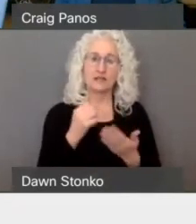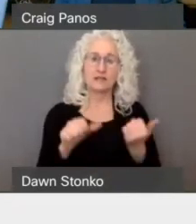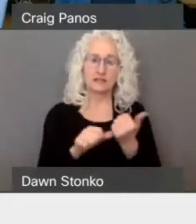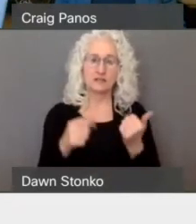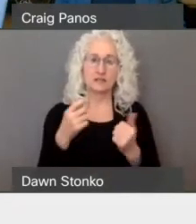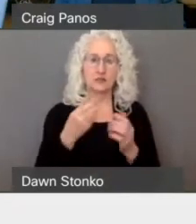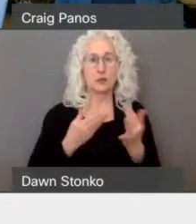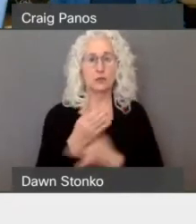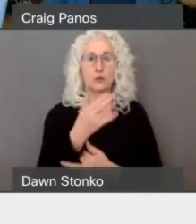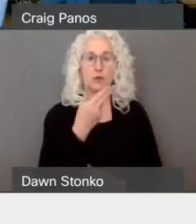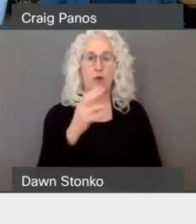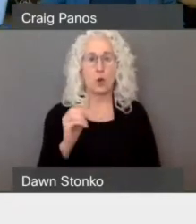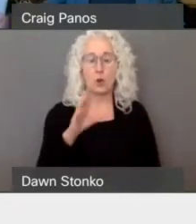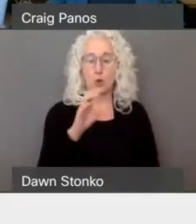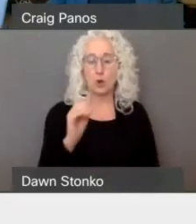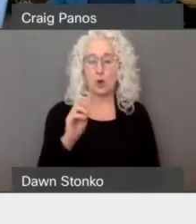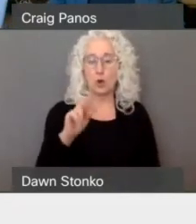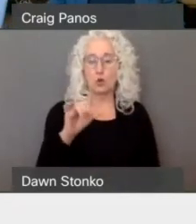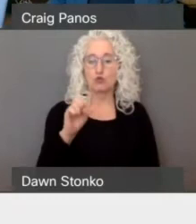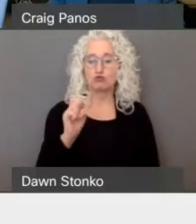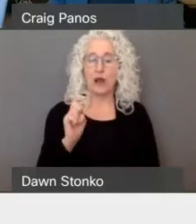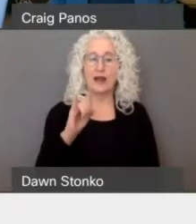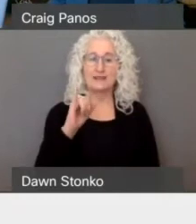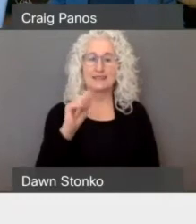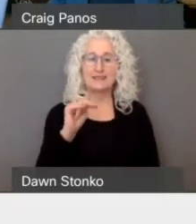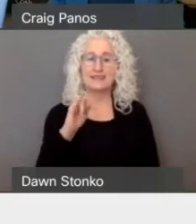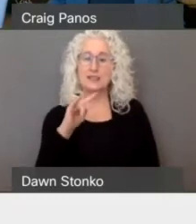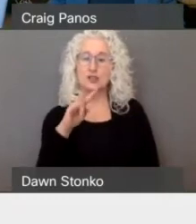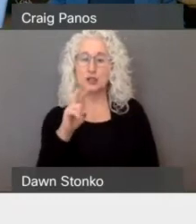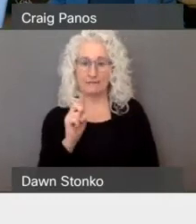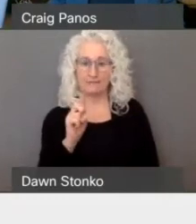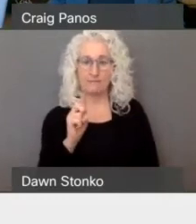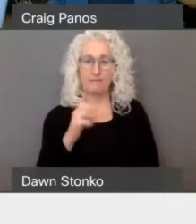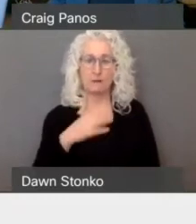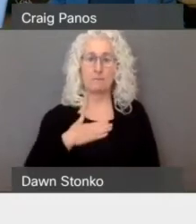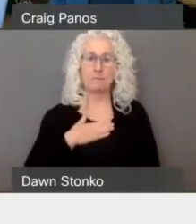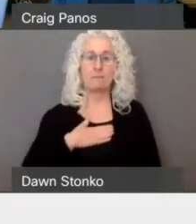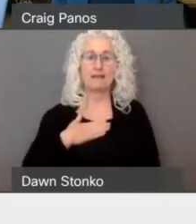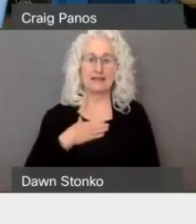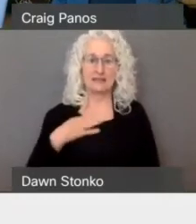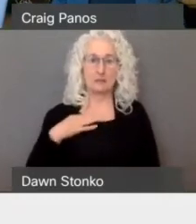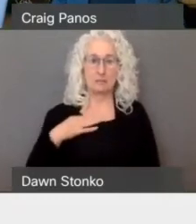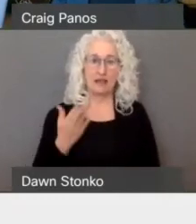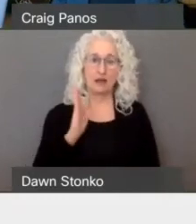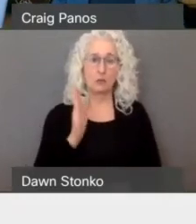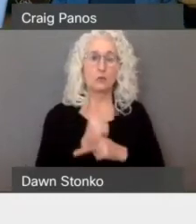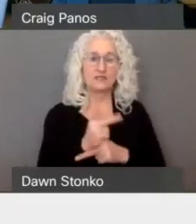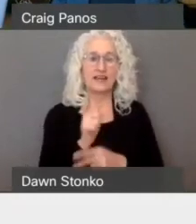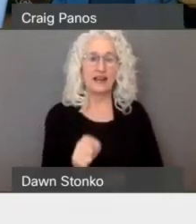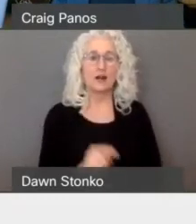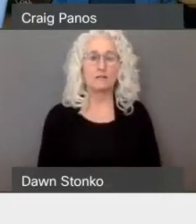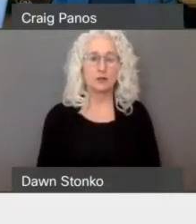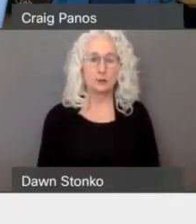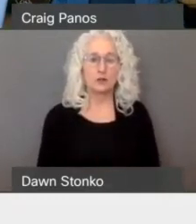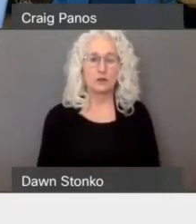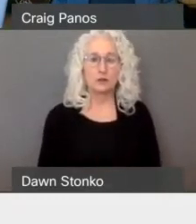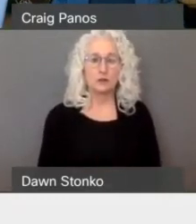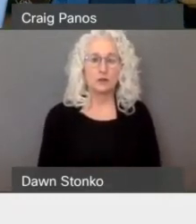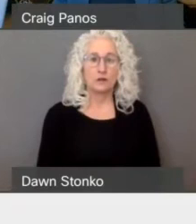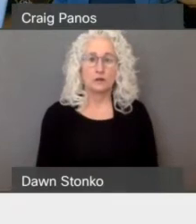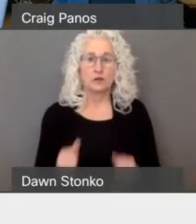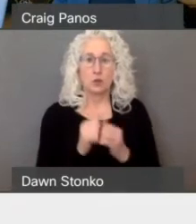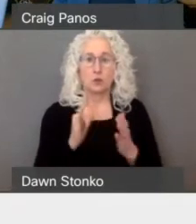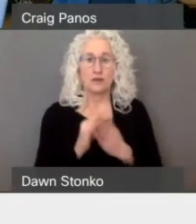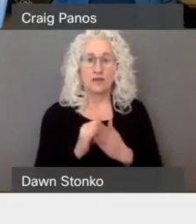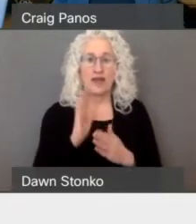HoCoRise initiative, please apply there, and we will take care of you. So with that, I'm